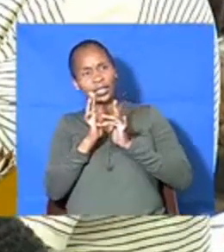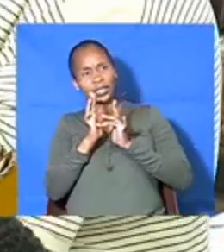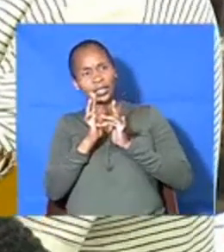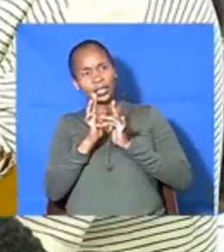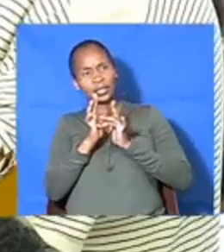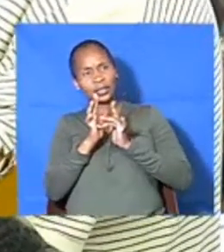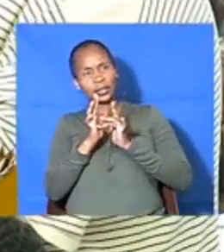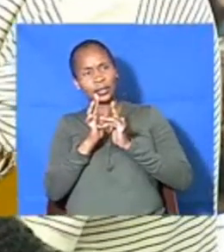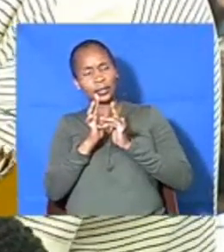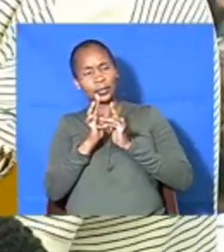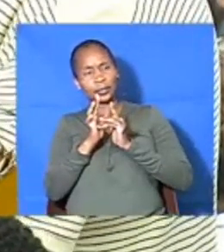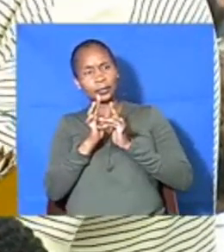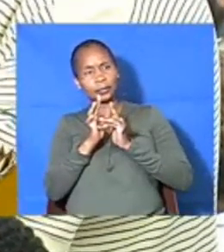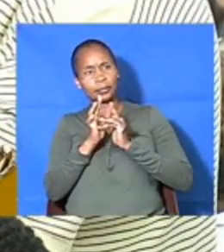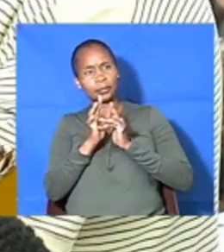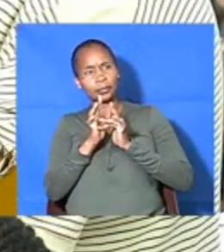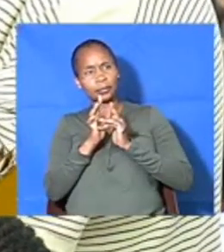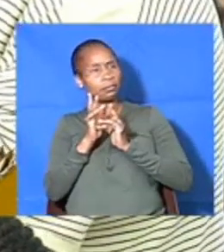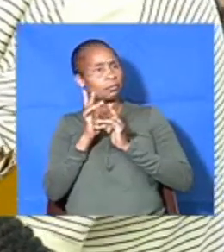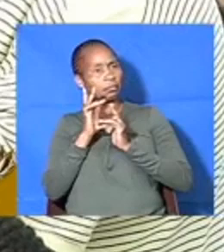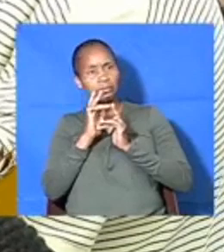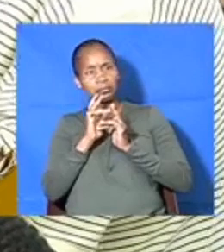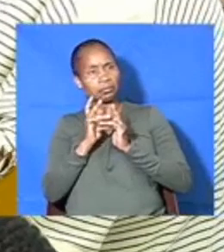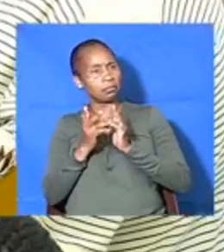Buya, Bofamba.